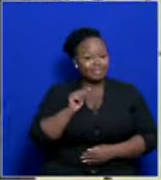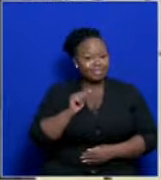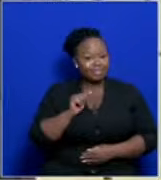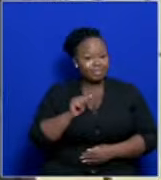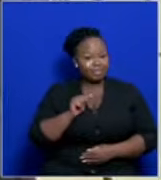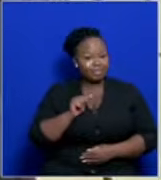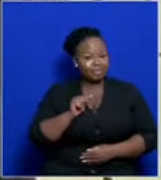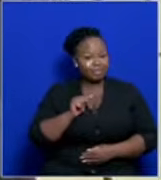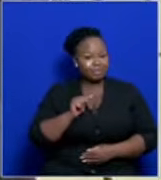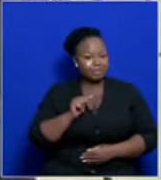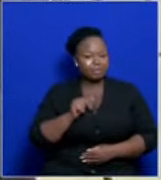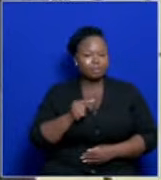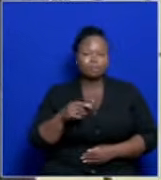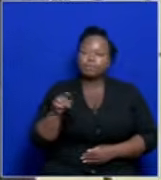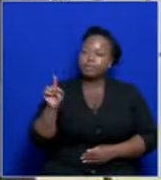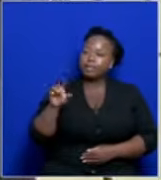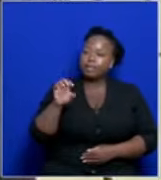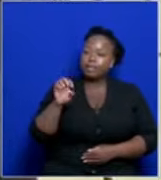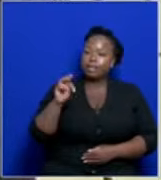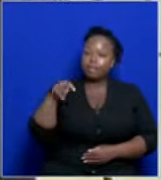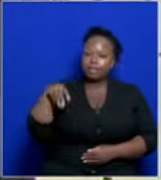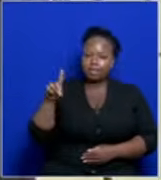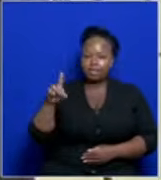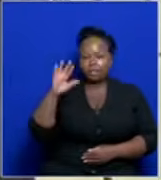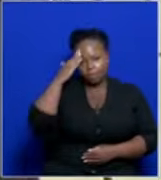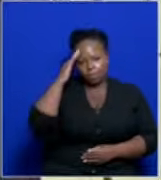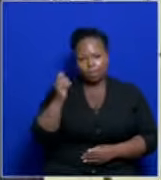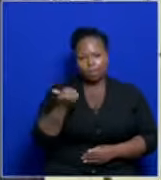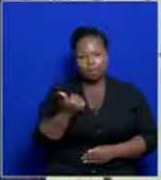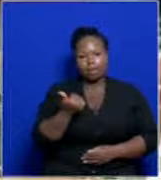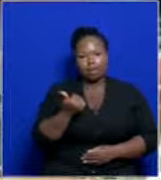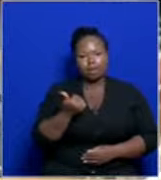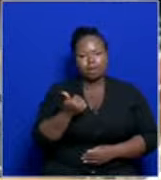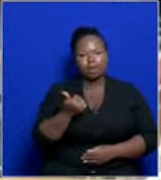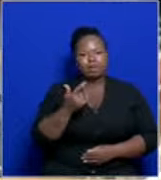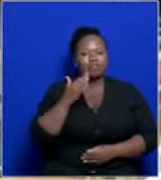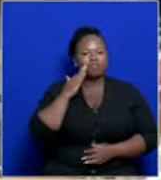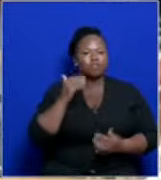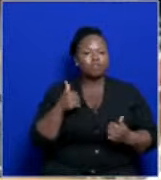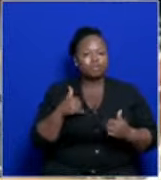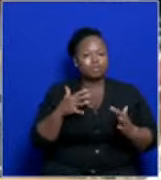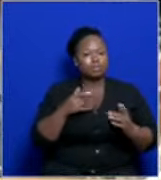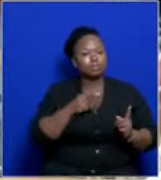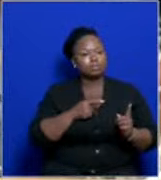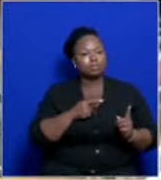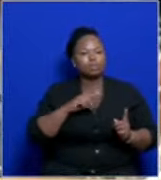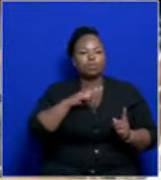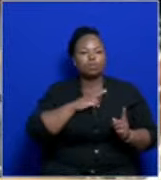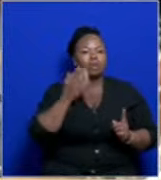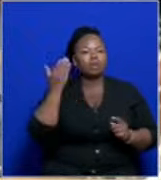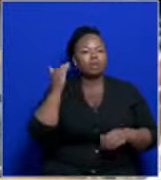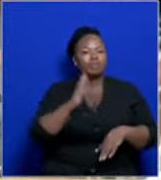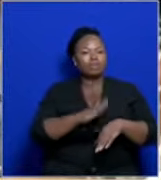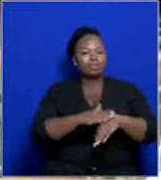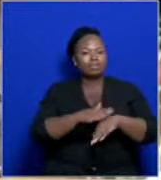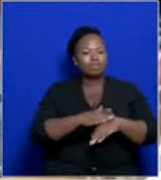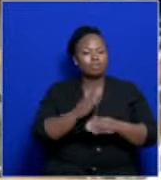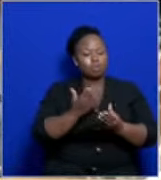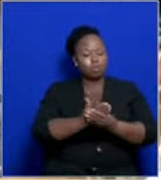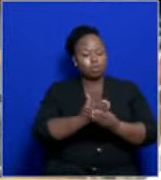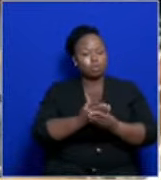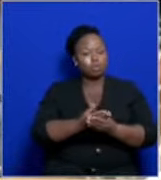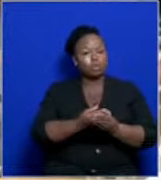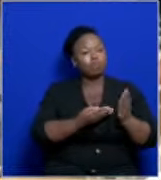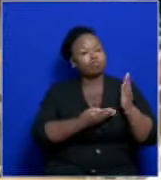EMPD was aware from the onset, even the time this docket was with the SAPS in